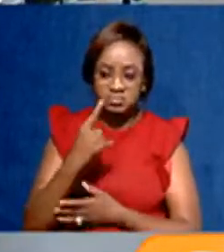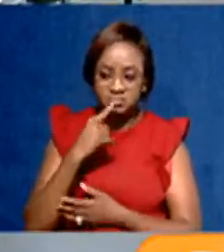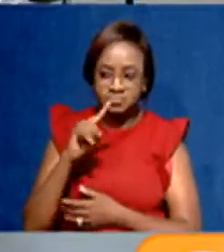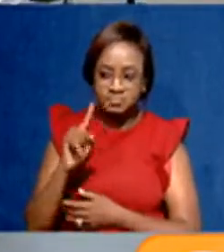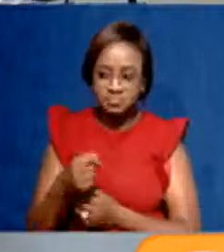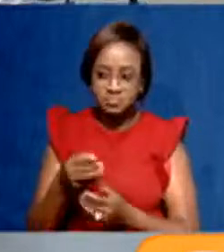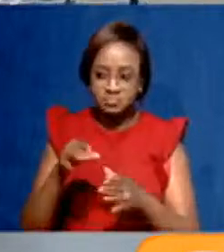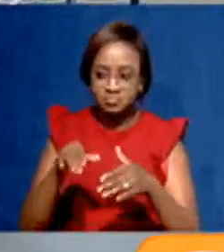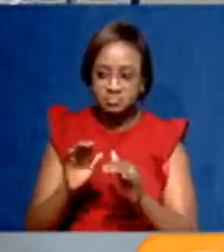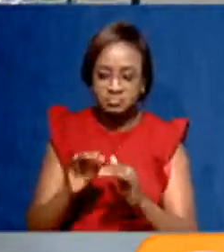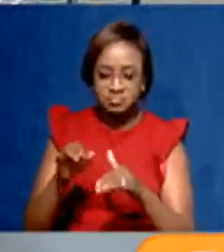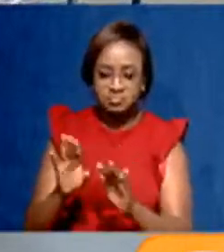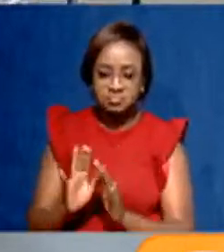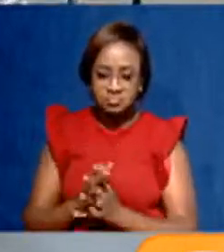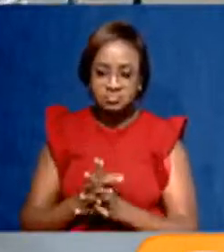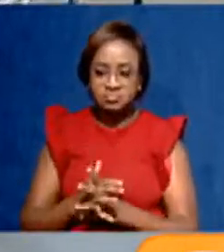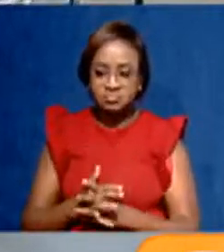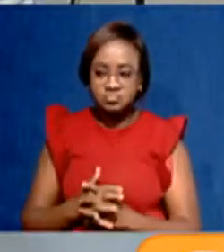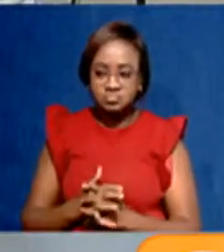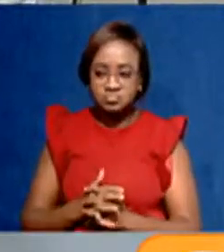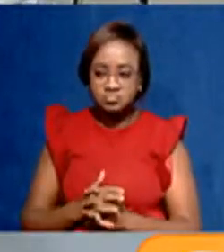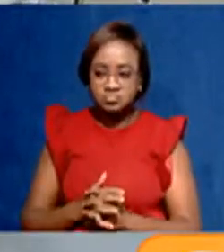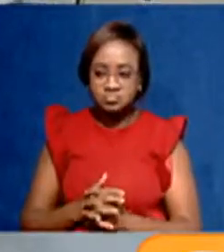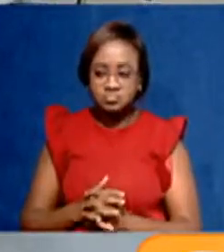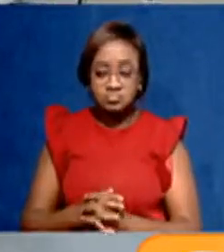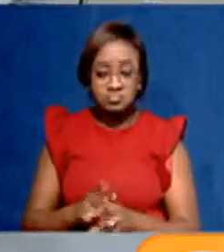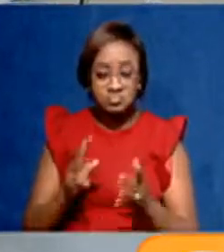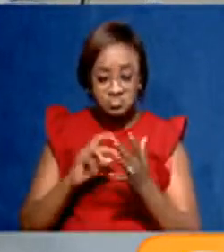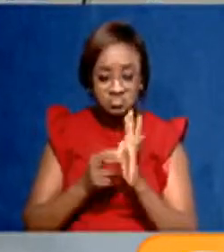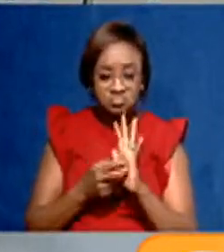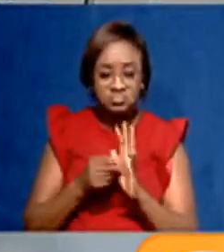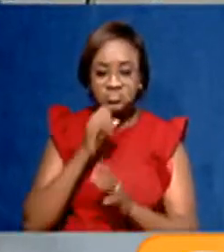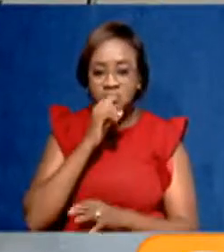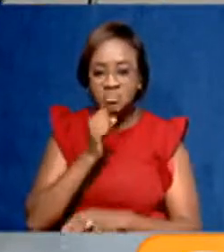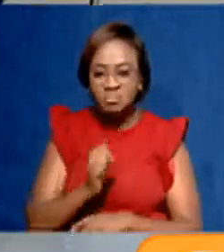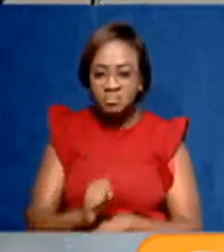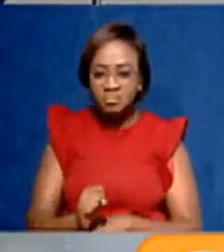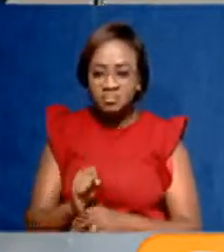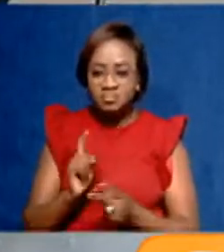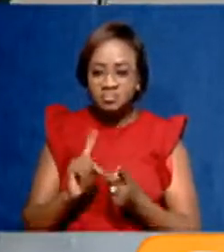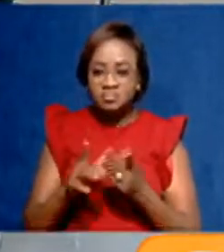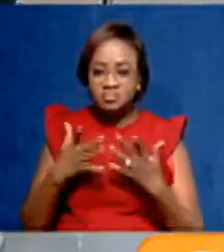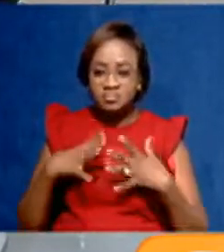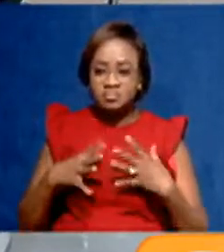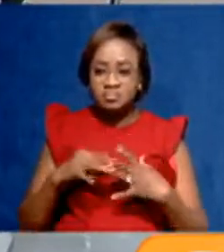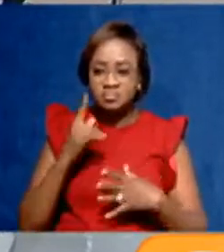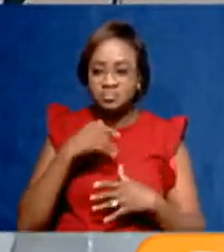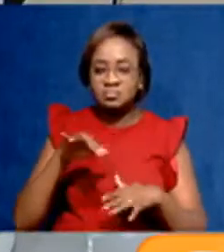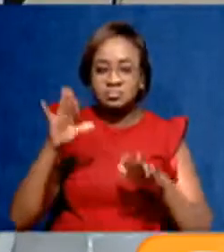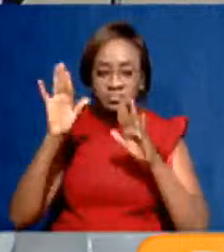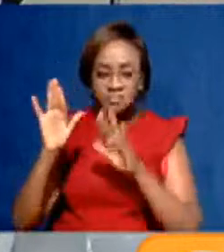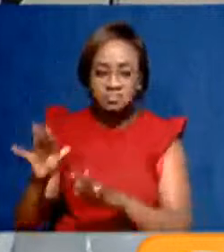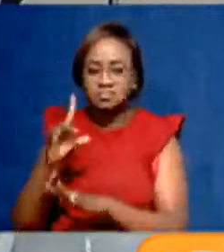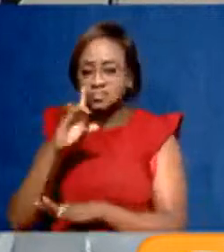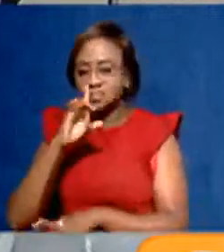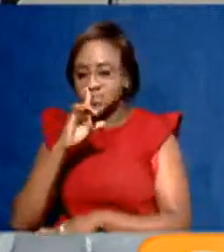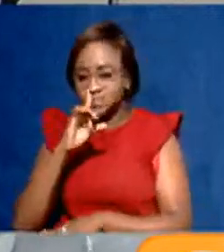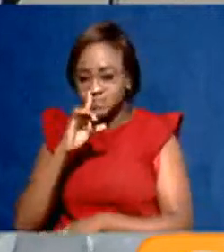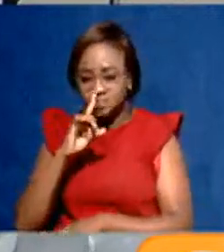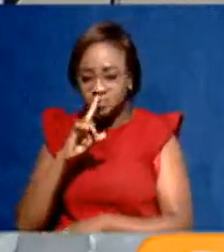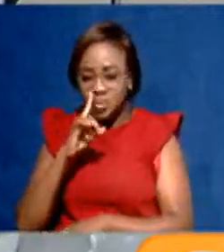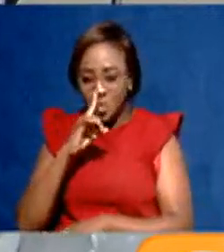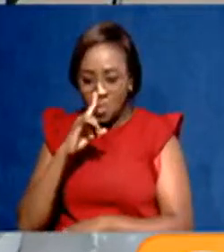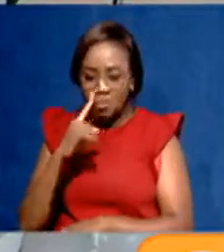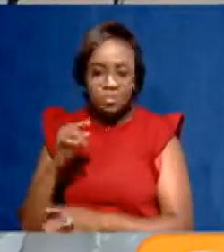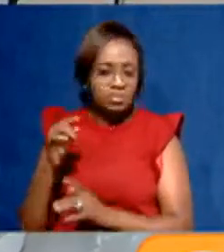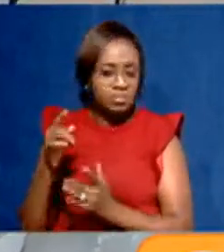that qualify, right? Yes. Including the elderly. Yes. What about those who are restricted to their homes? They can't leave their homes. They're